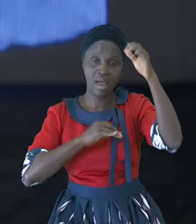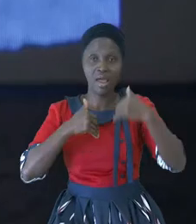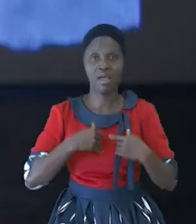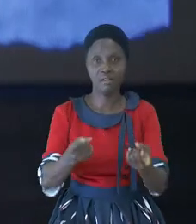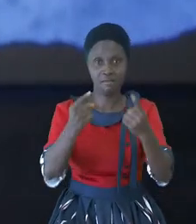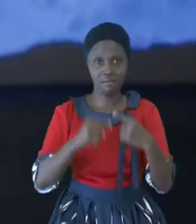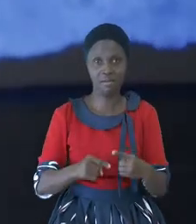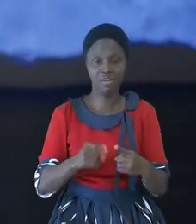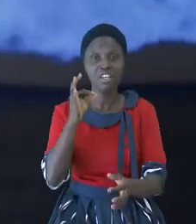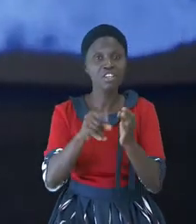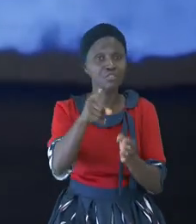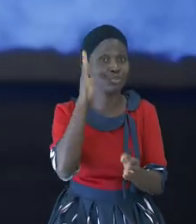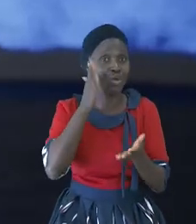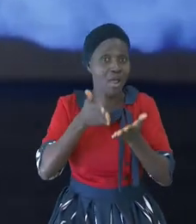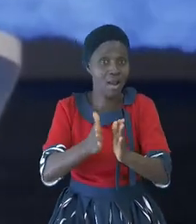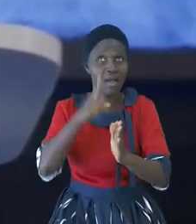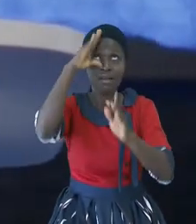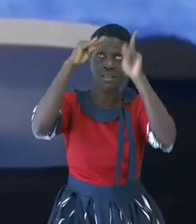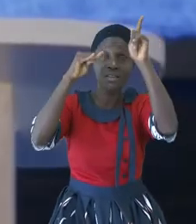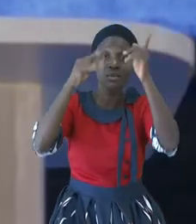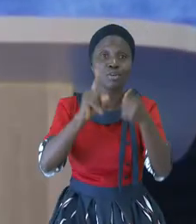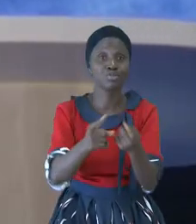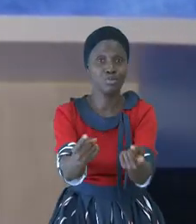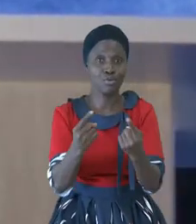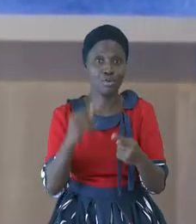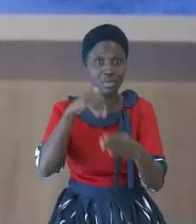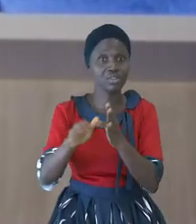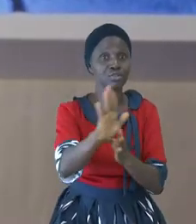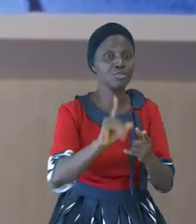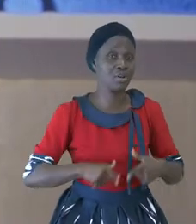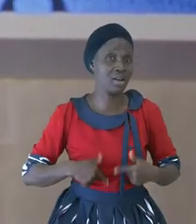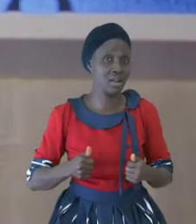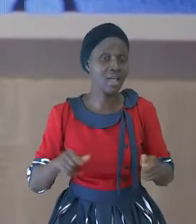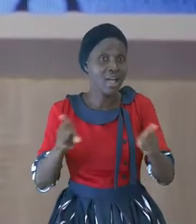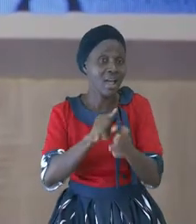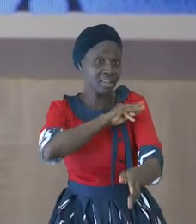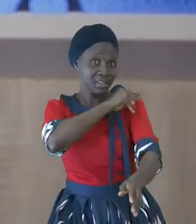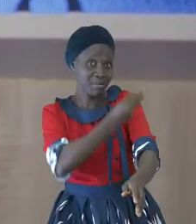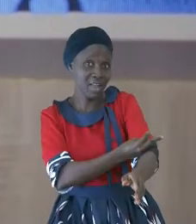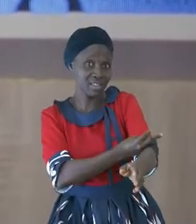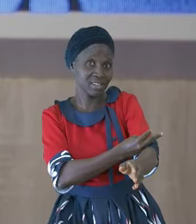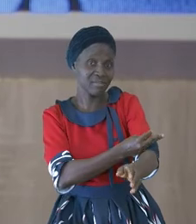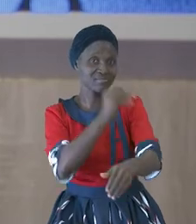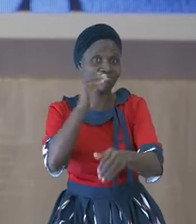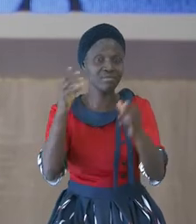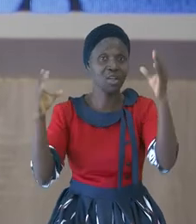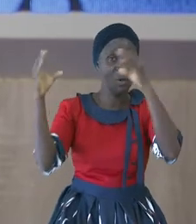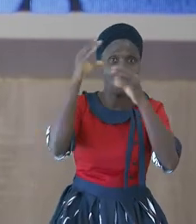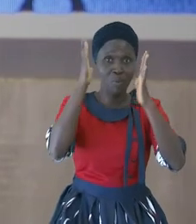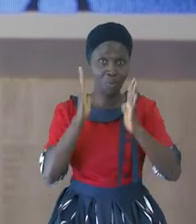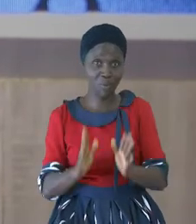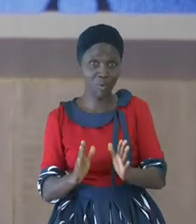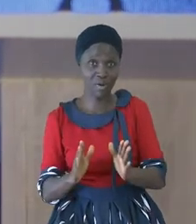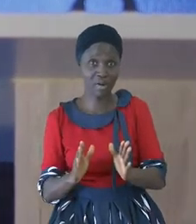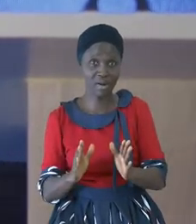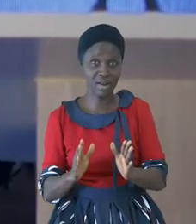If you allow him to come into your life as the mighty warrior, allow him to come into your life as the